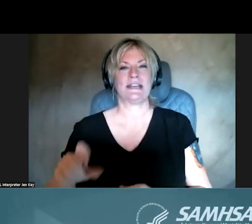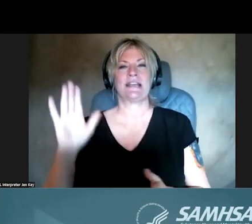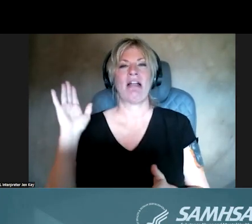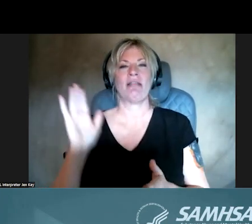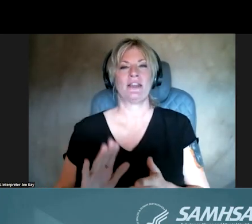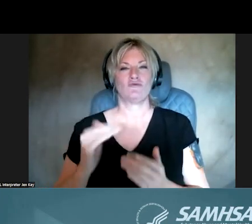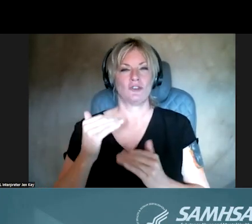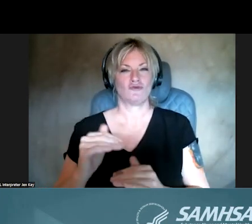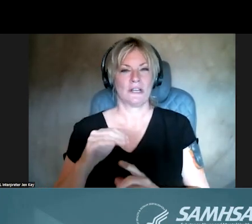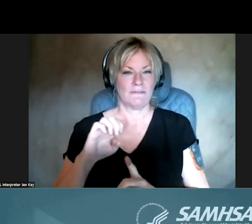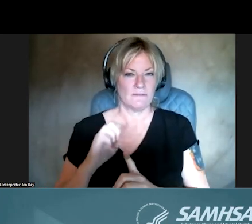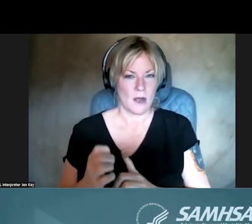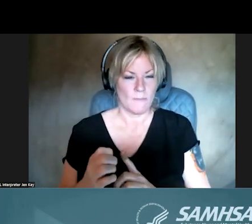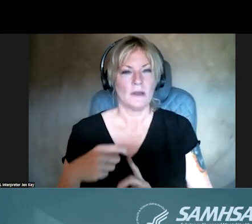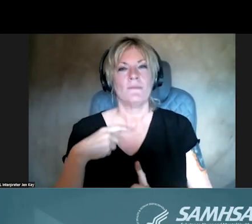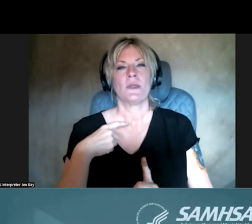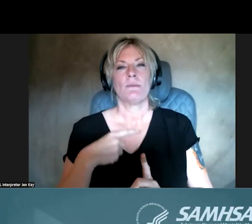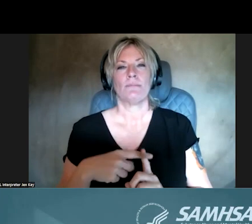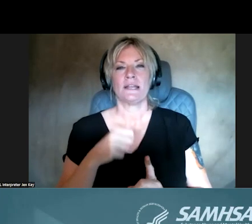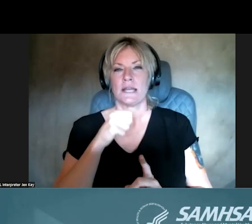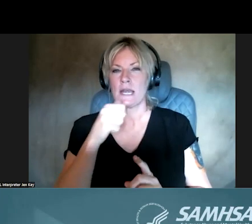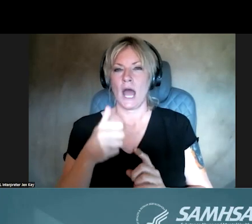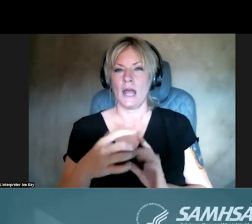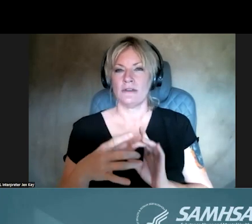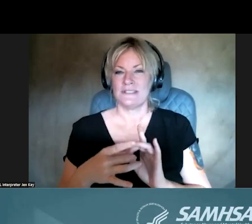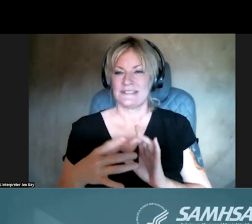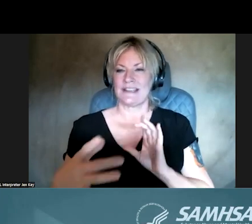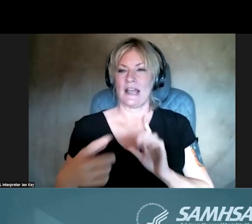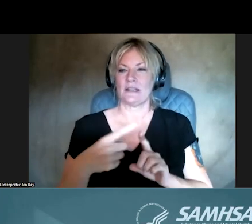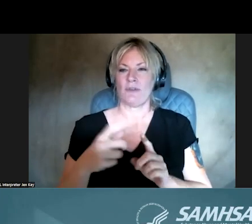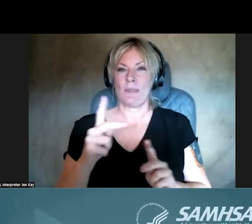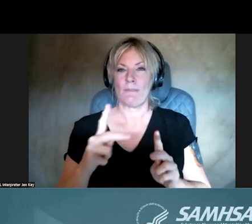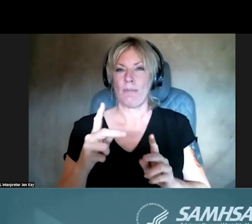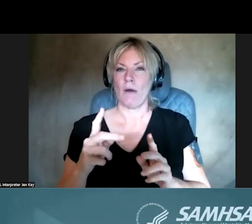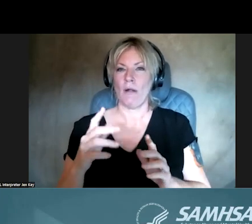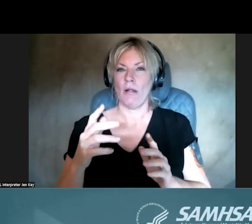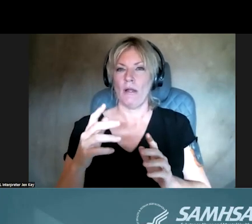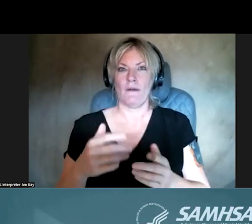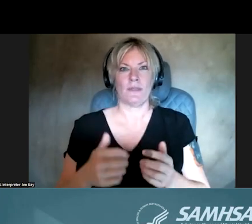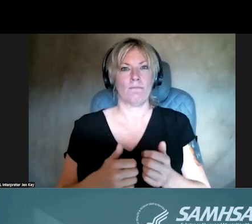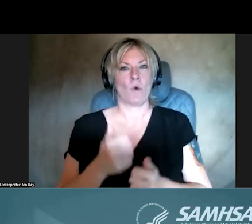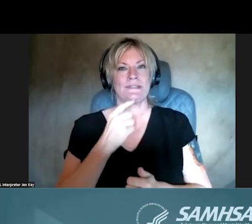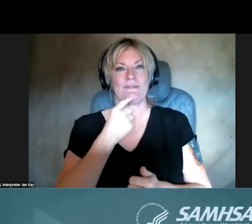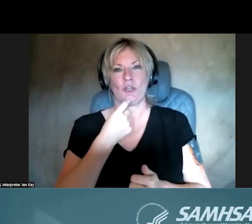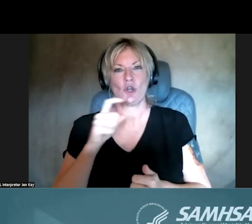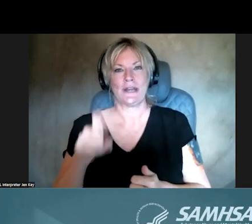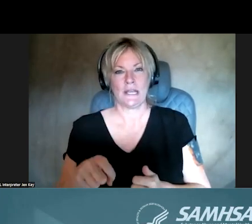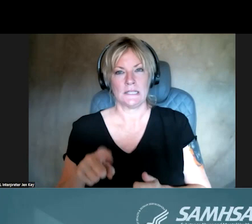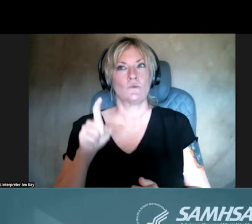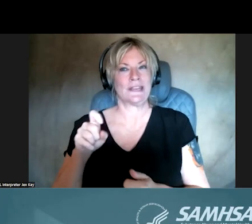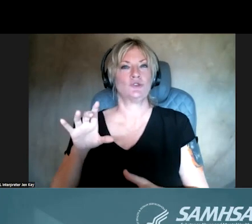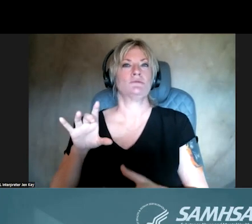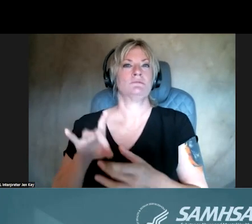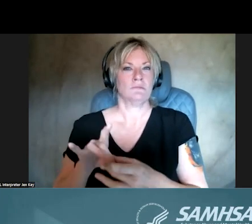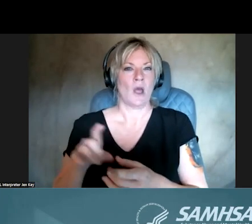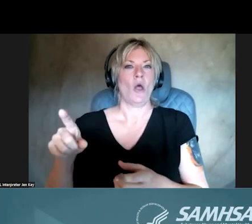not separating ourselves from the people of highest acuity needs, because we know that those people are the